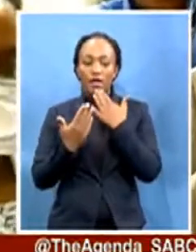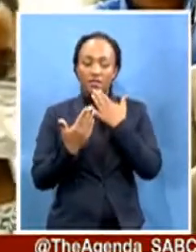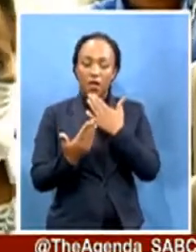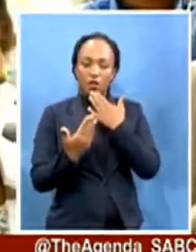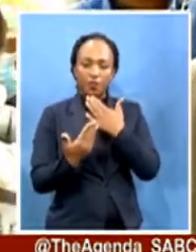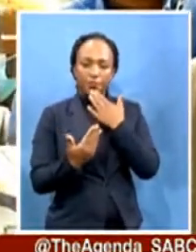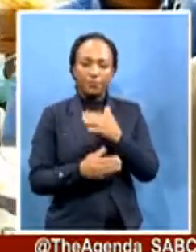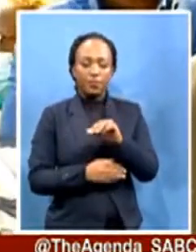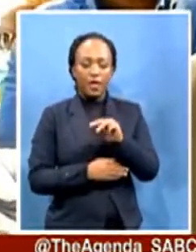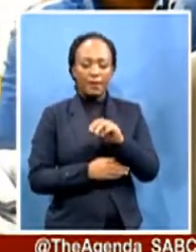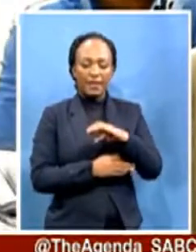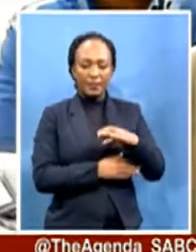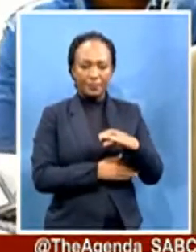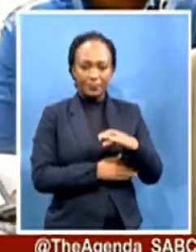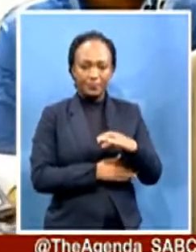the